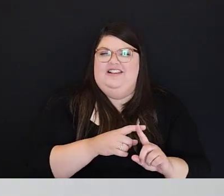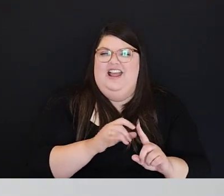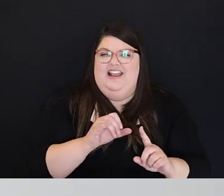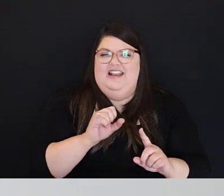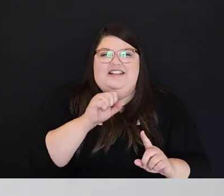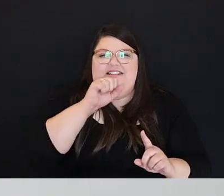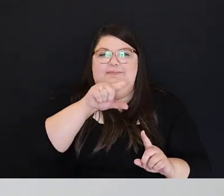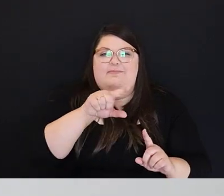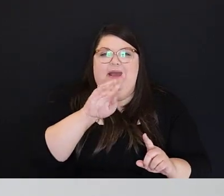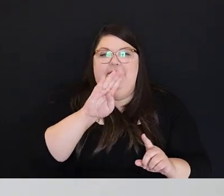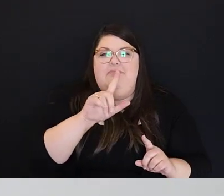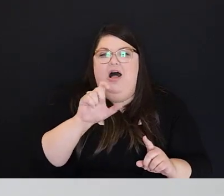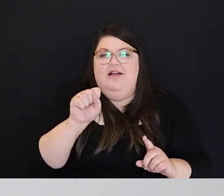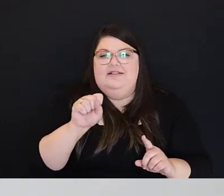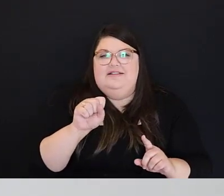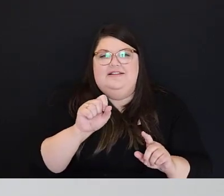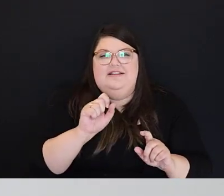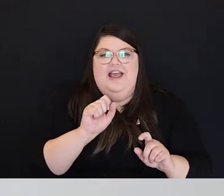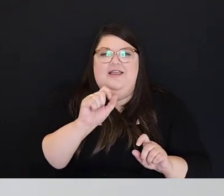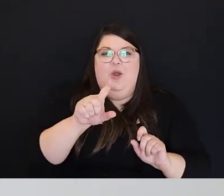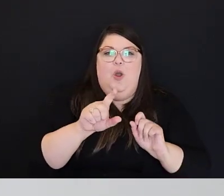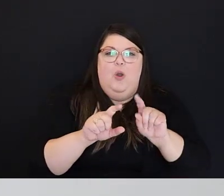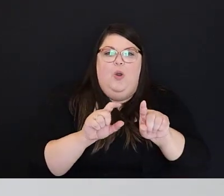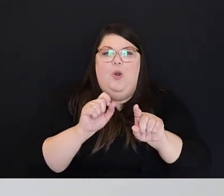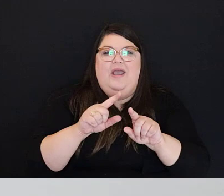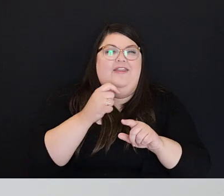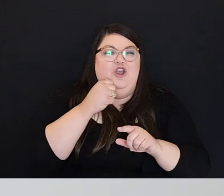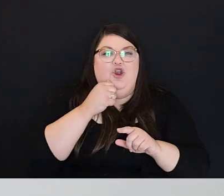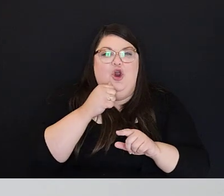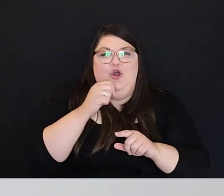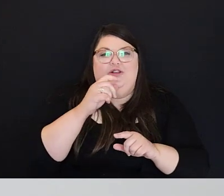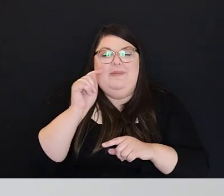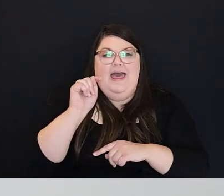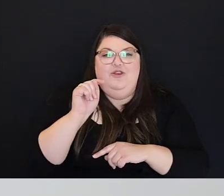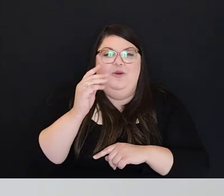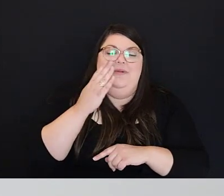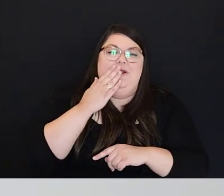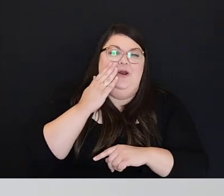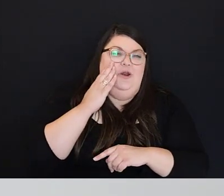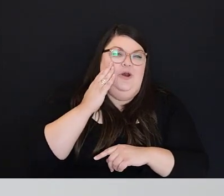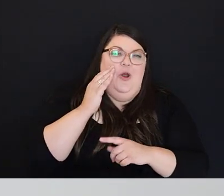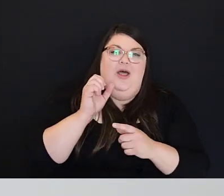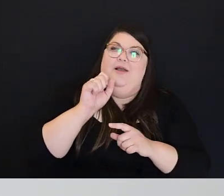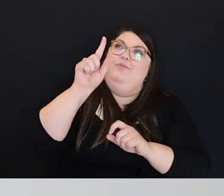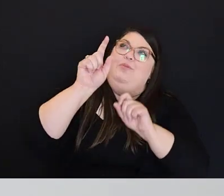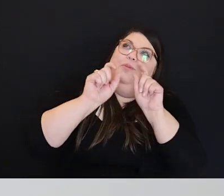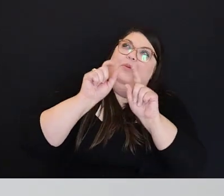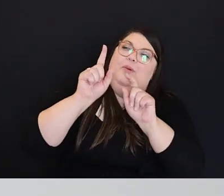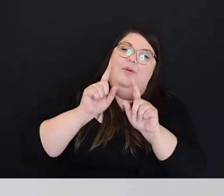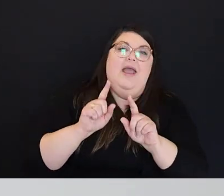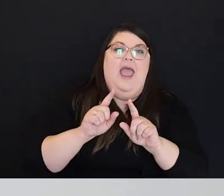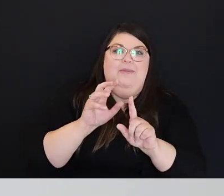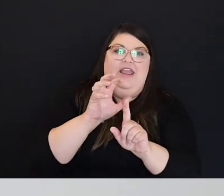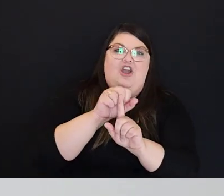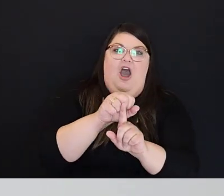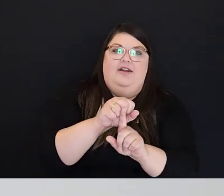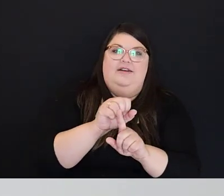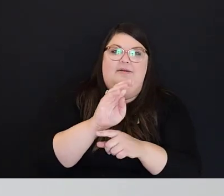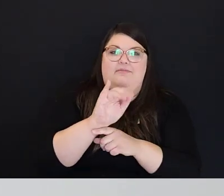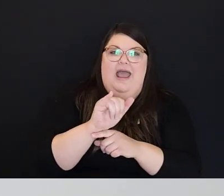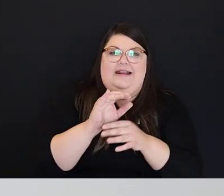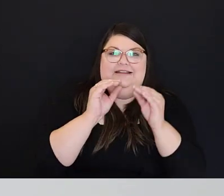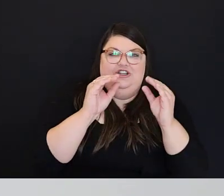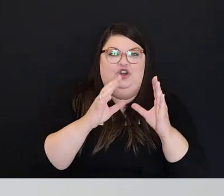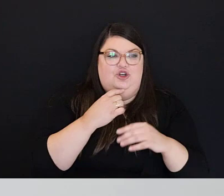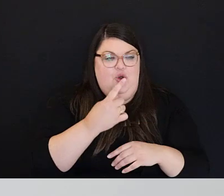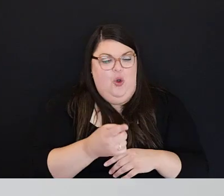spitballs. I was like, tell the story. Like throwing spitballs up in the girls' bathroom at school, and being caught by the teacher and